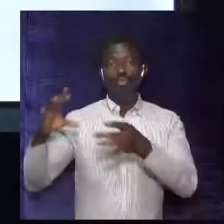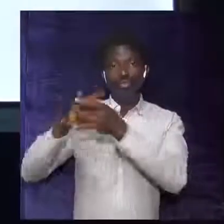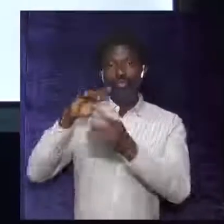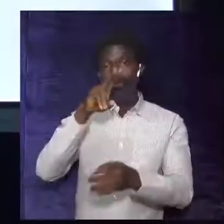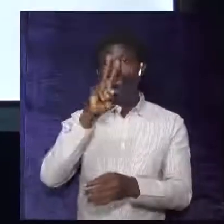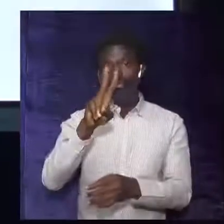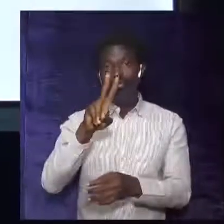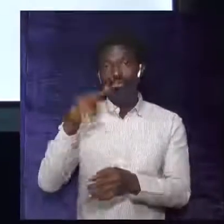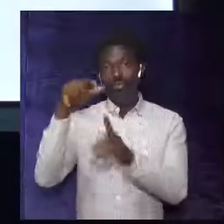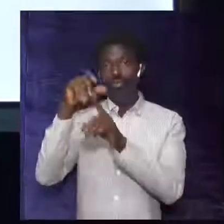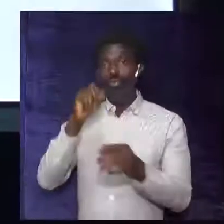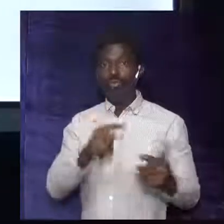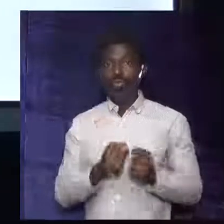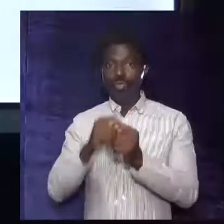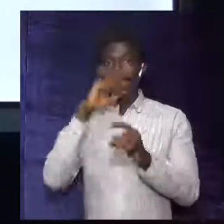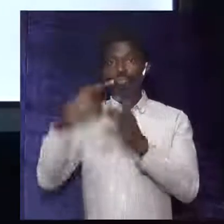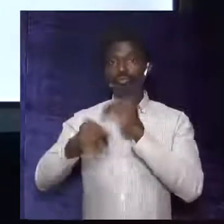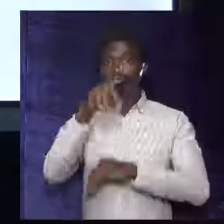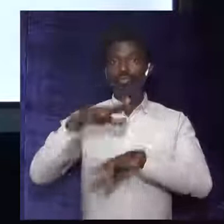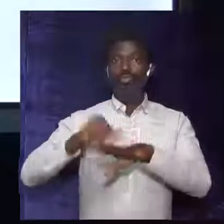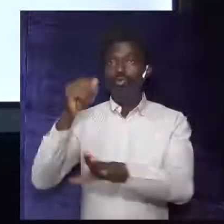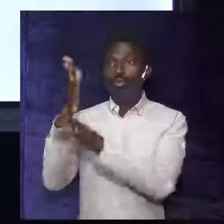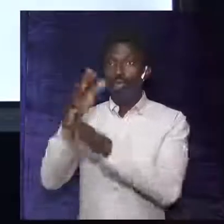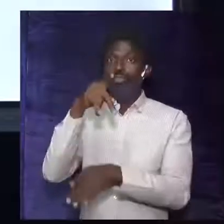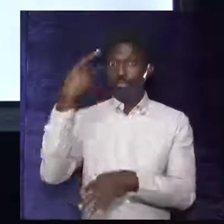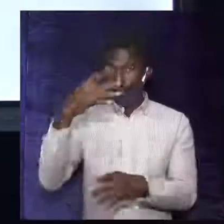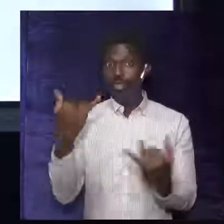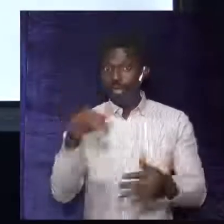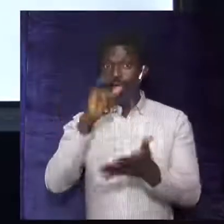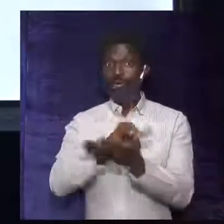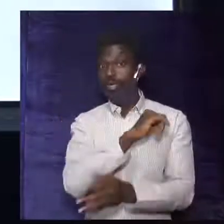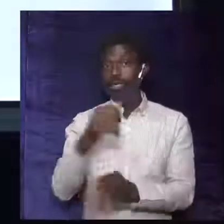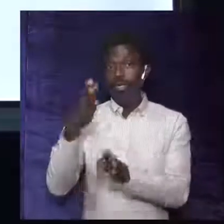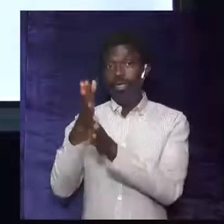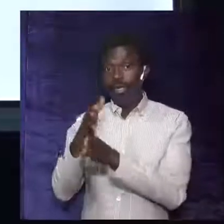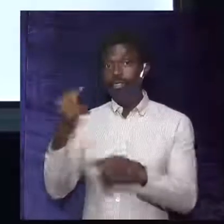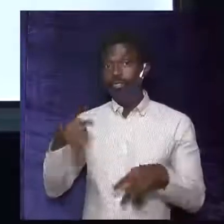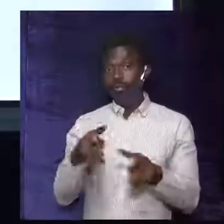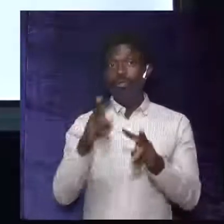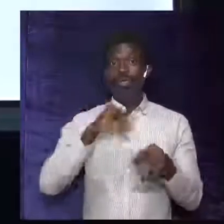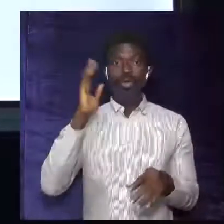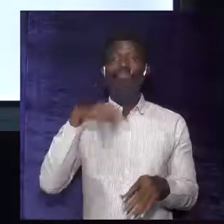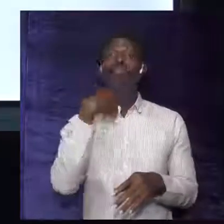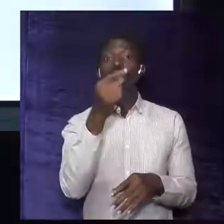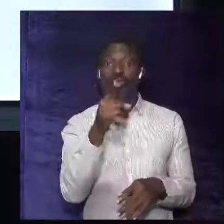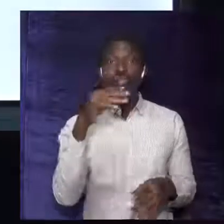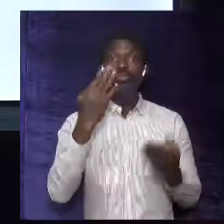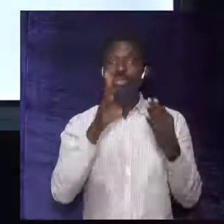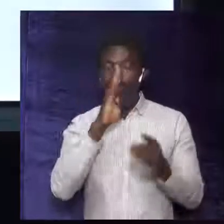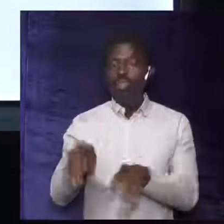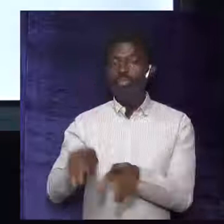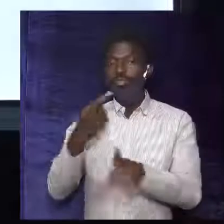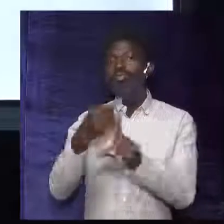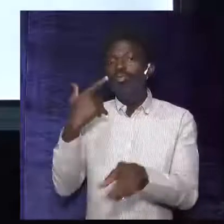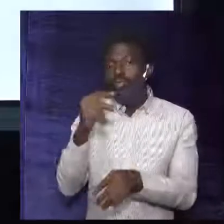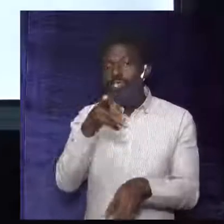points together is what you call a line. Now you will see now that a line, the way I will define it, may be